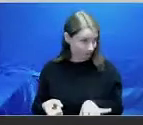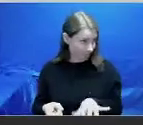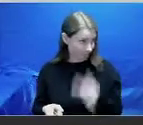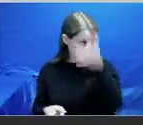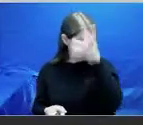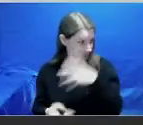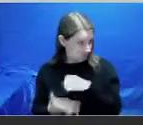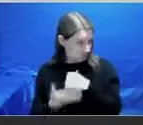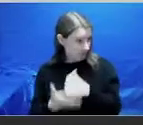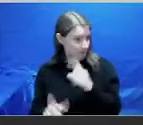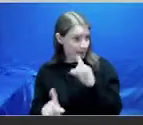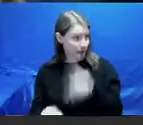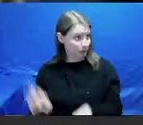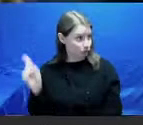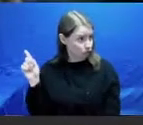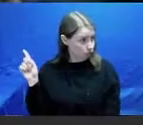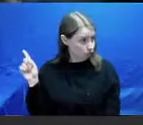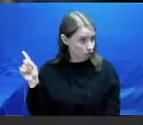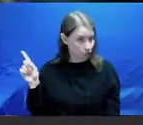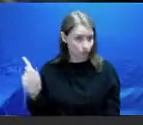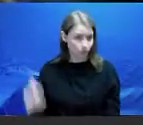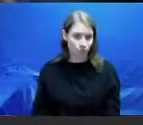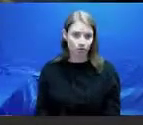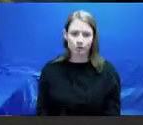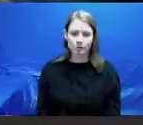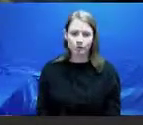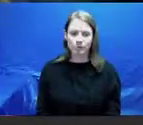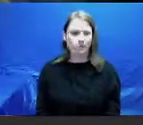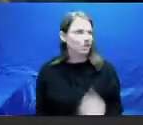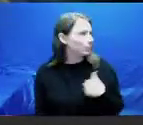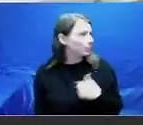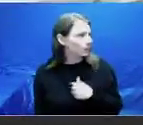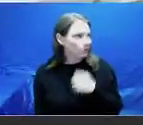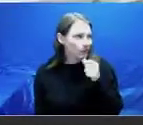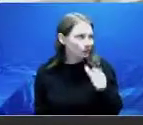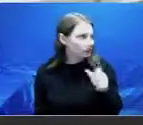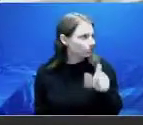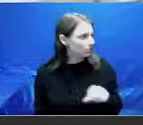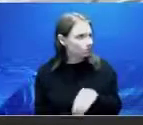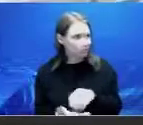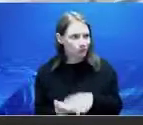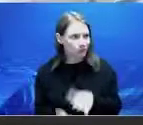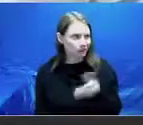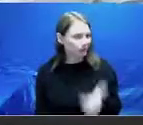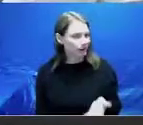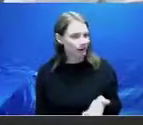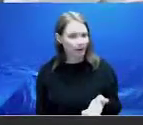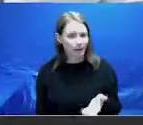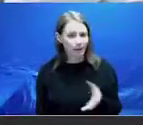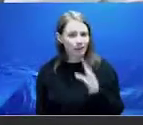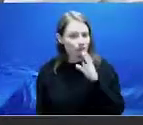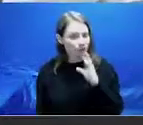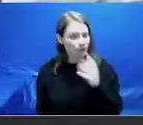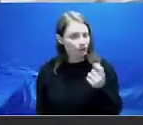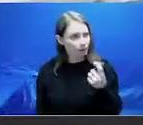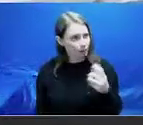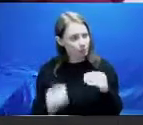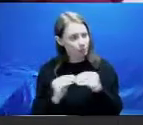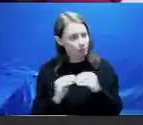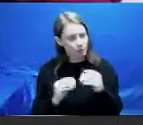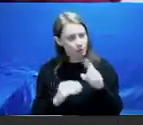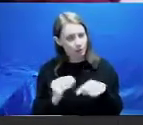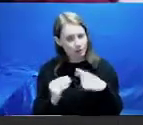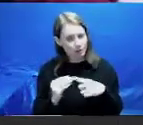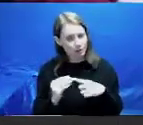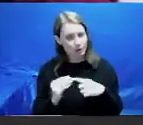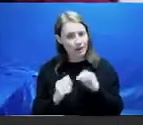Does he help you answer it? We weren't sure if we were supposed to put that one there because it kind of talks a little more about him,